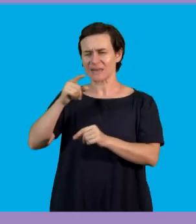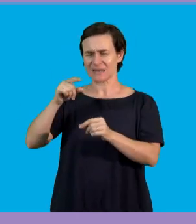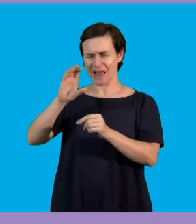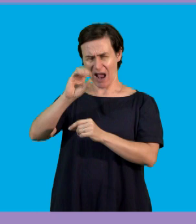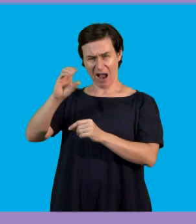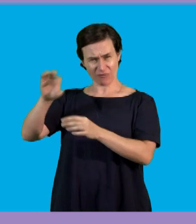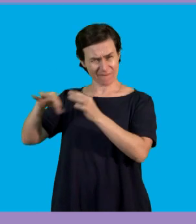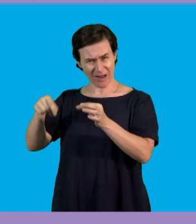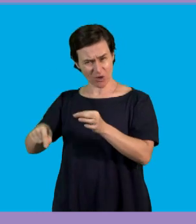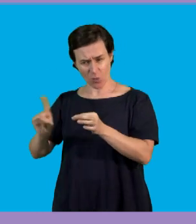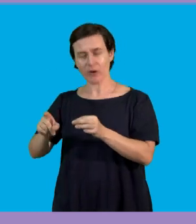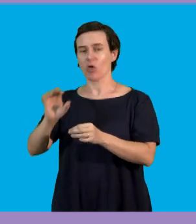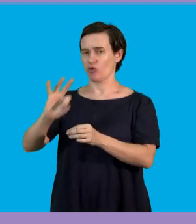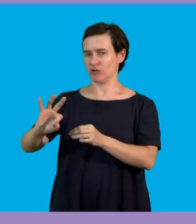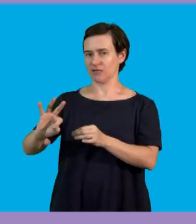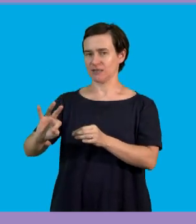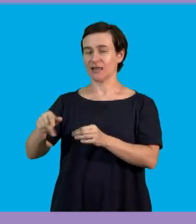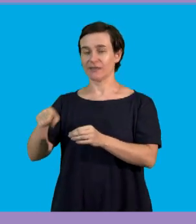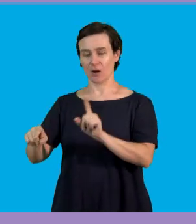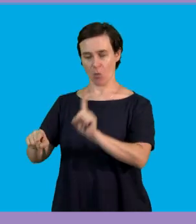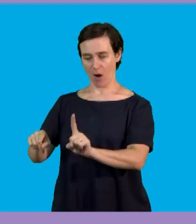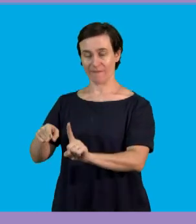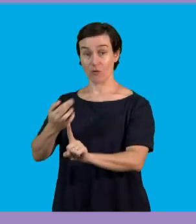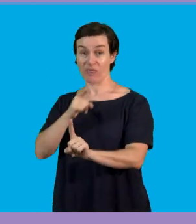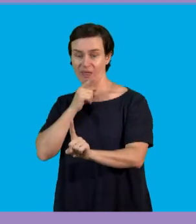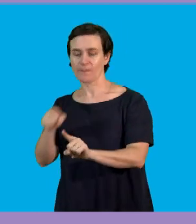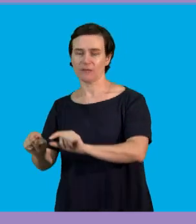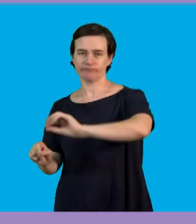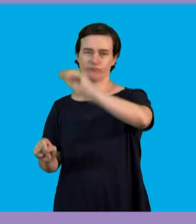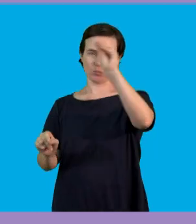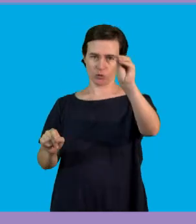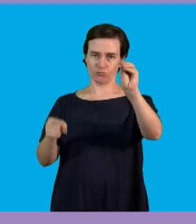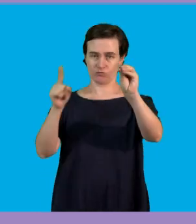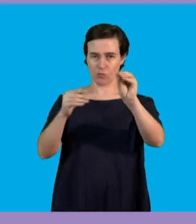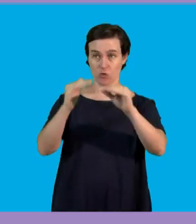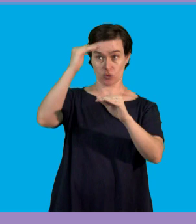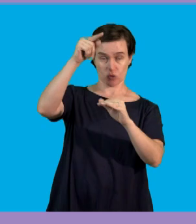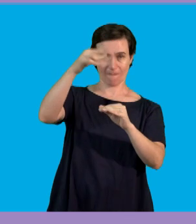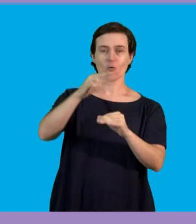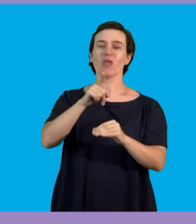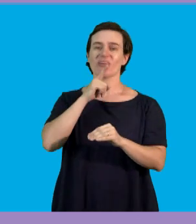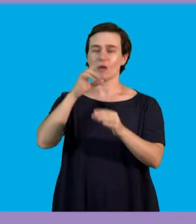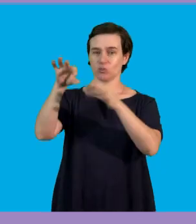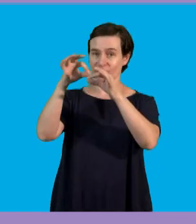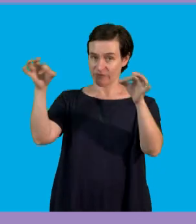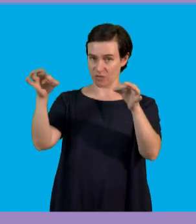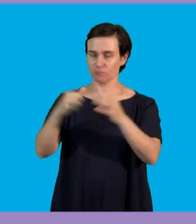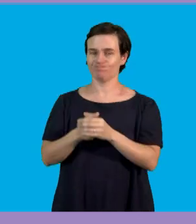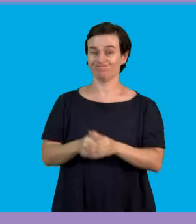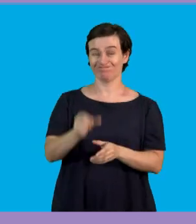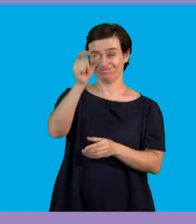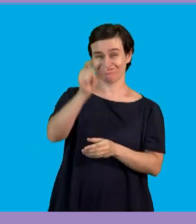1,000 needs to go to the thousands column, so that is 1,000 there. In the thousands column, we have